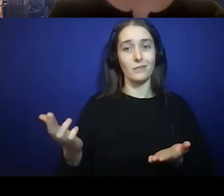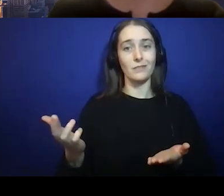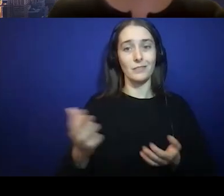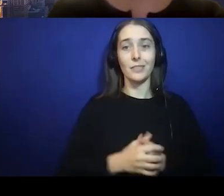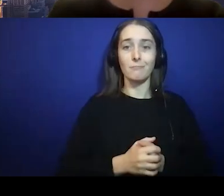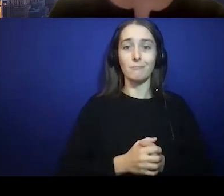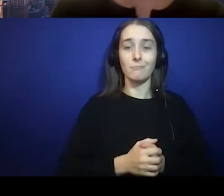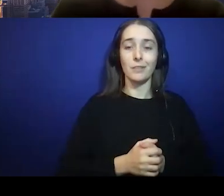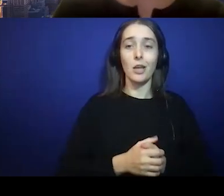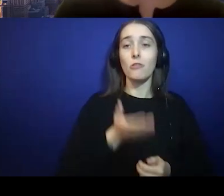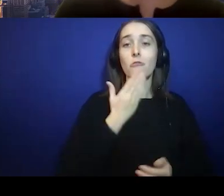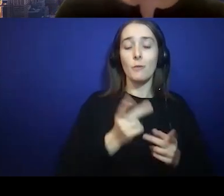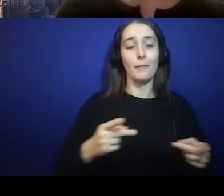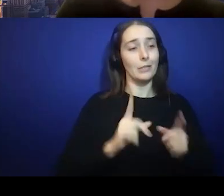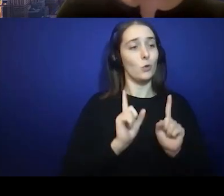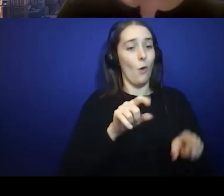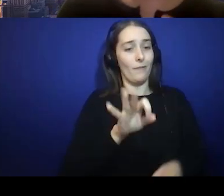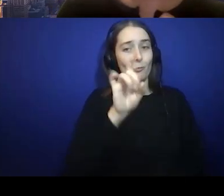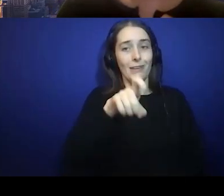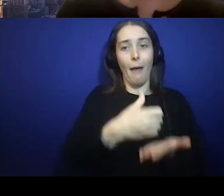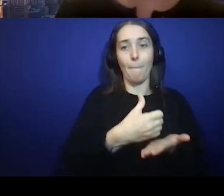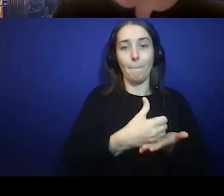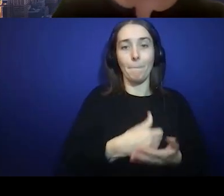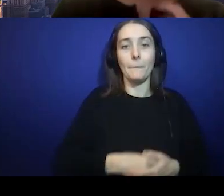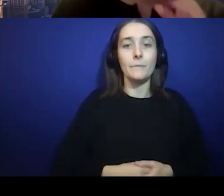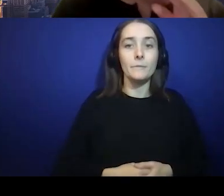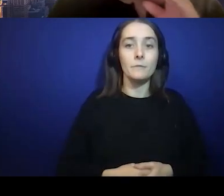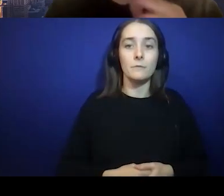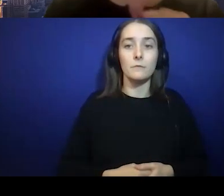help when you need it. When you do see what